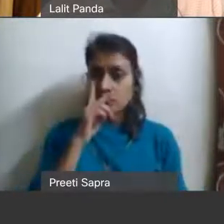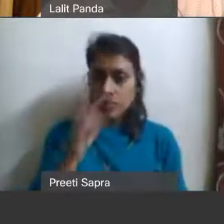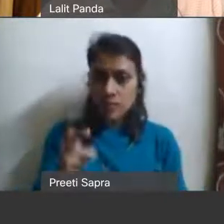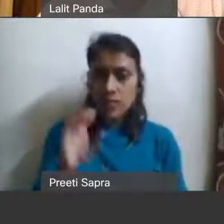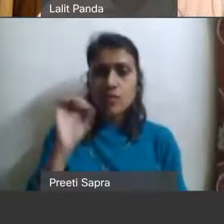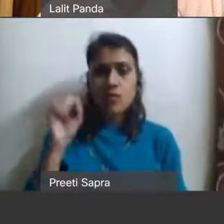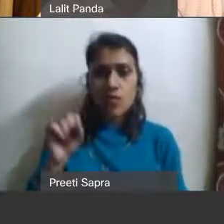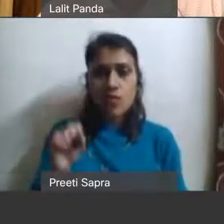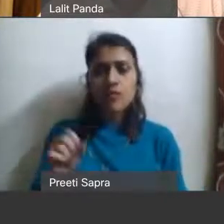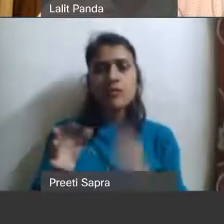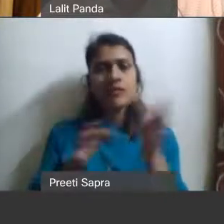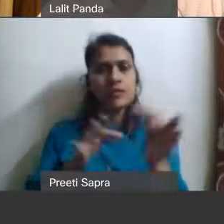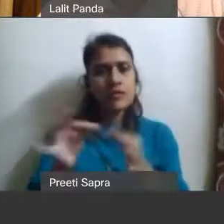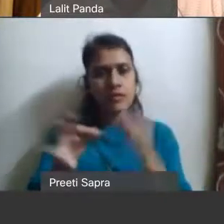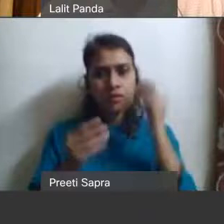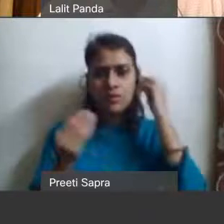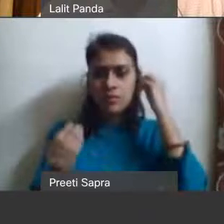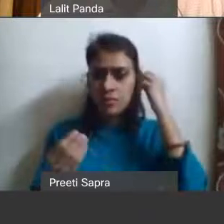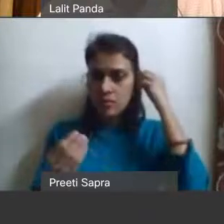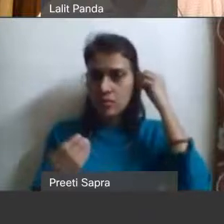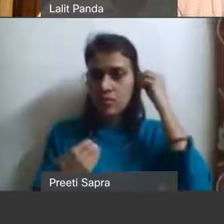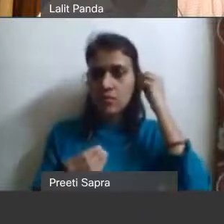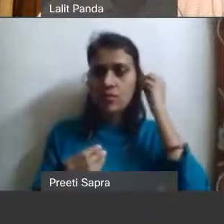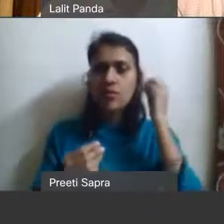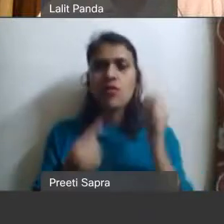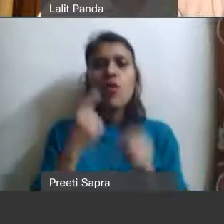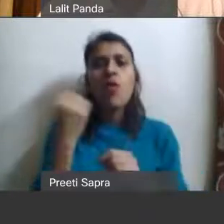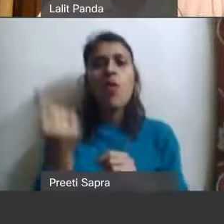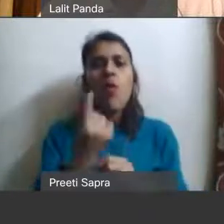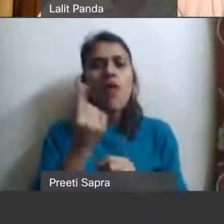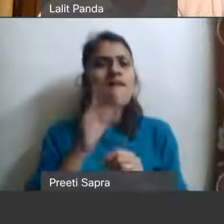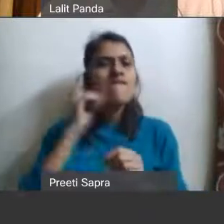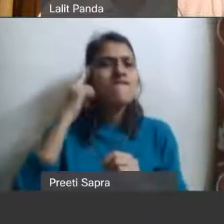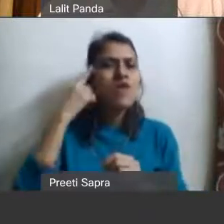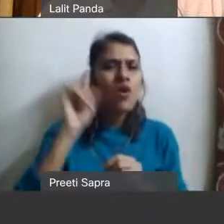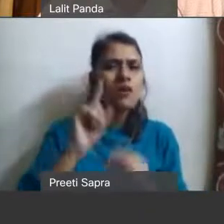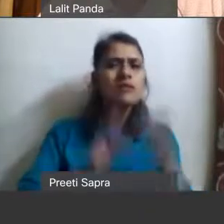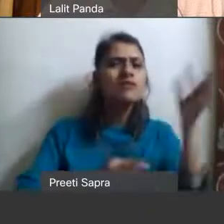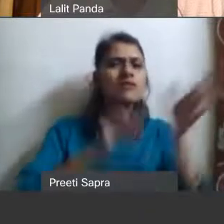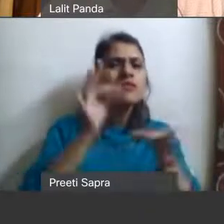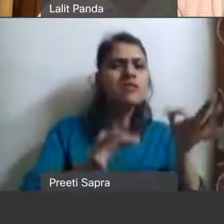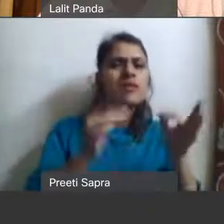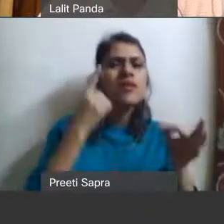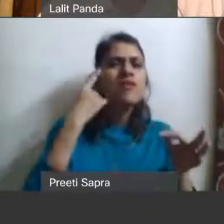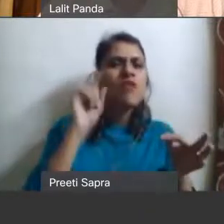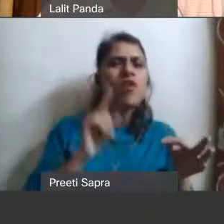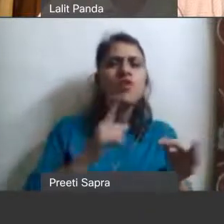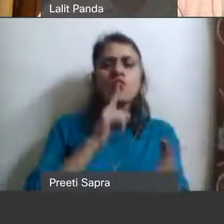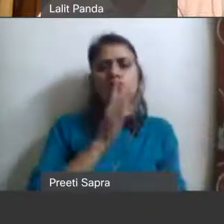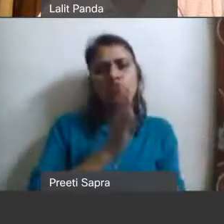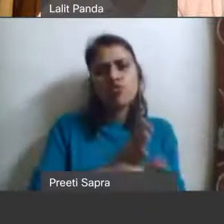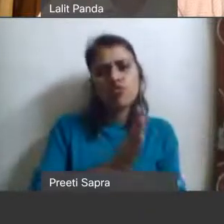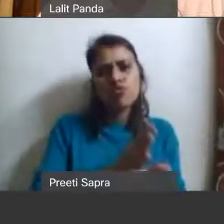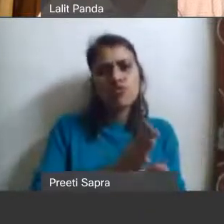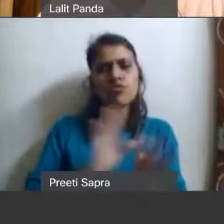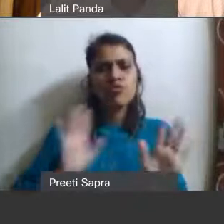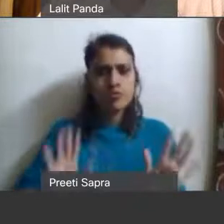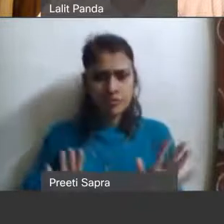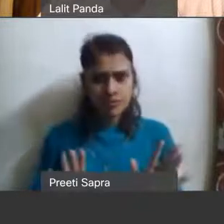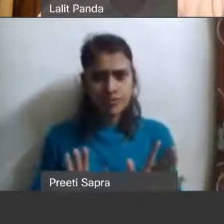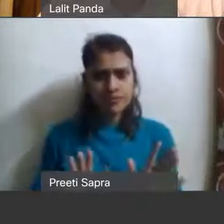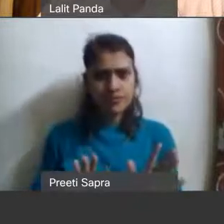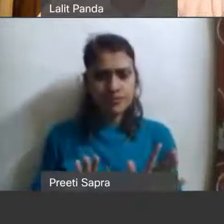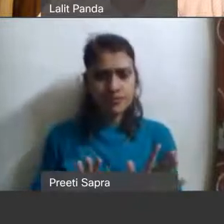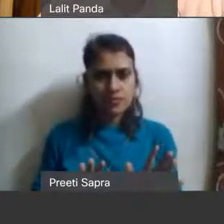that's a bona fide justification, that's a malicious justification, or whether that is a justification that is just true in fact, whether that